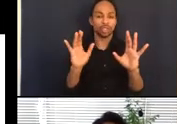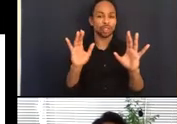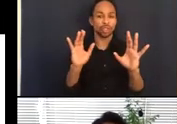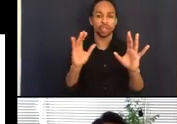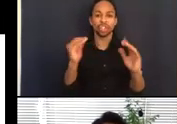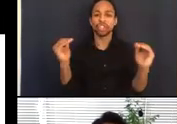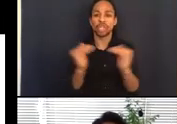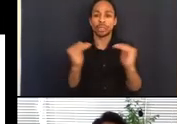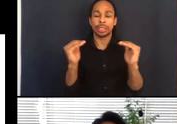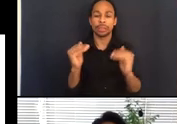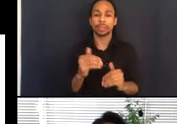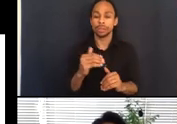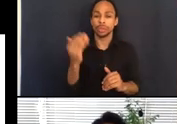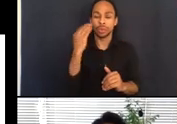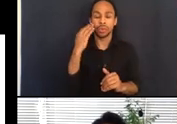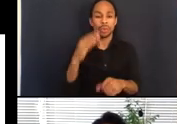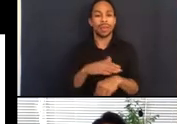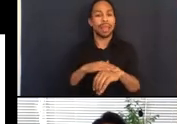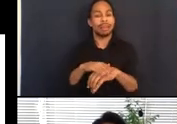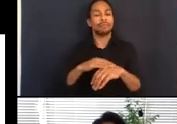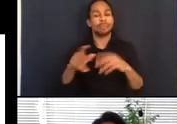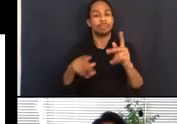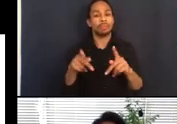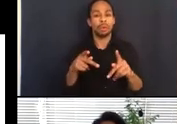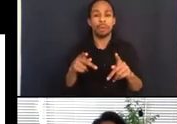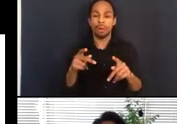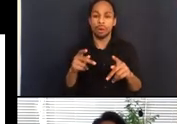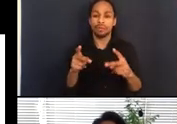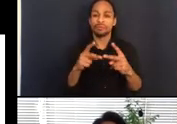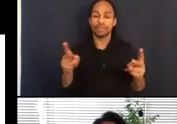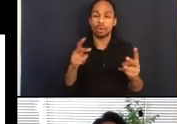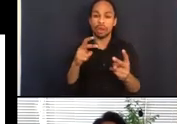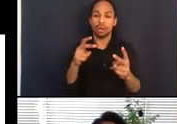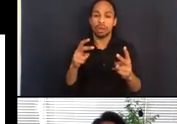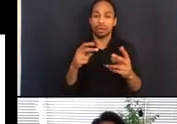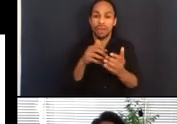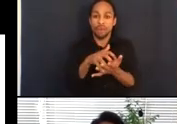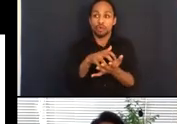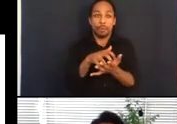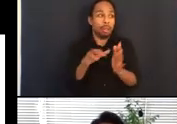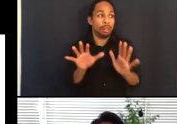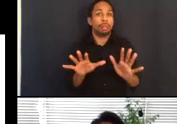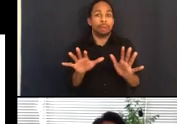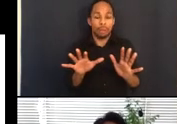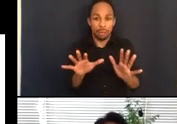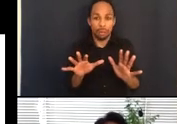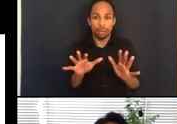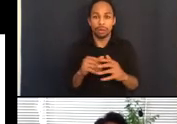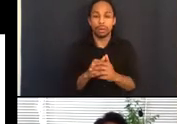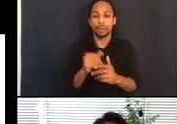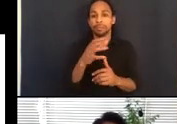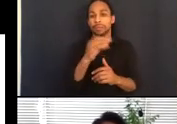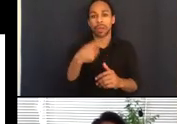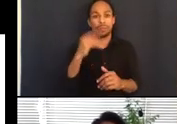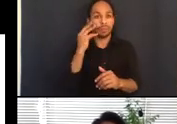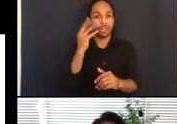very vulnerable and are high-risk tribal citizens. What we have been experiencing pre-COVID, we're now, putting a pandemic on